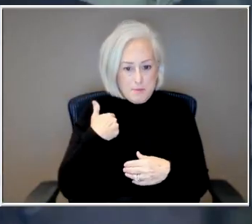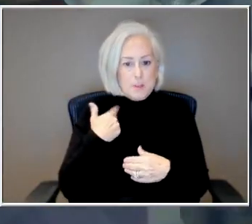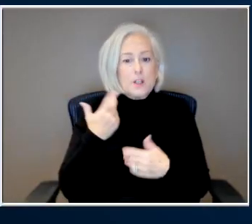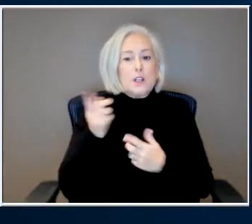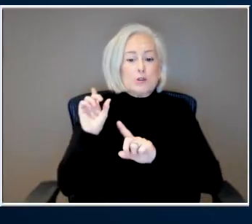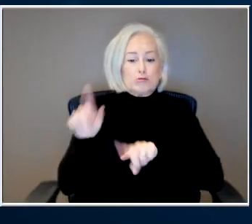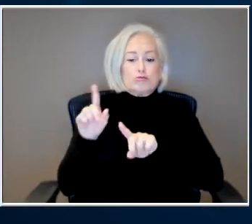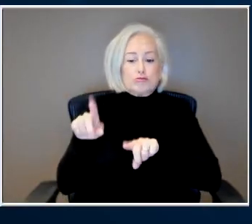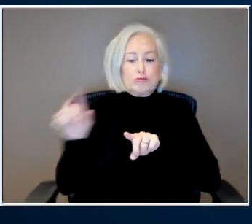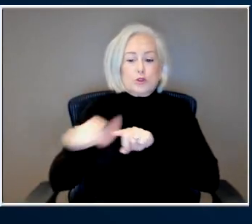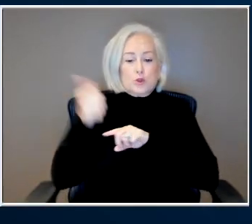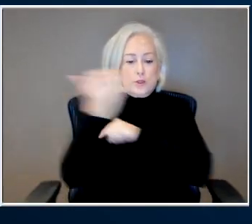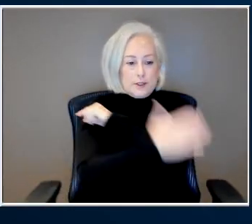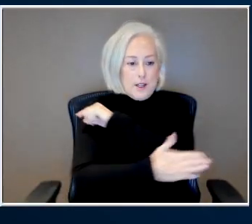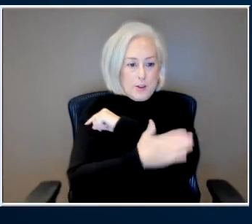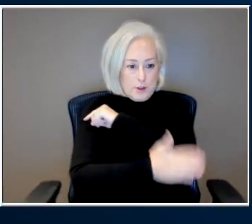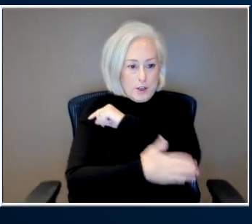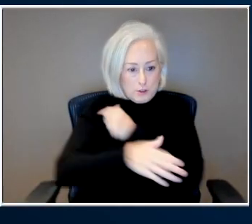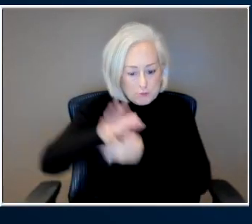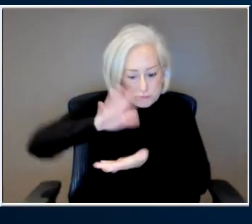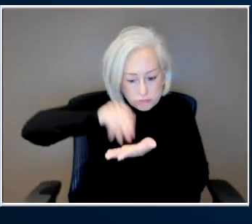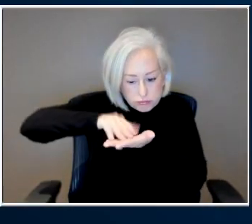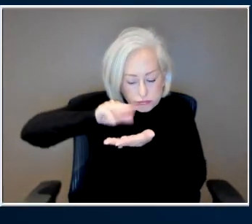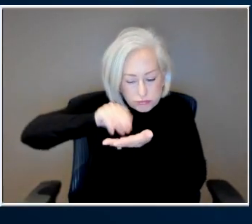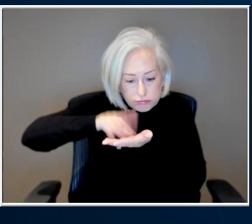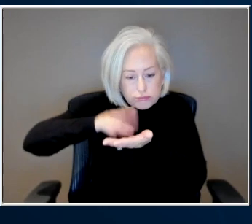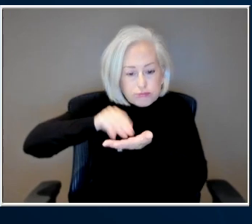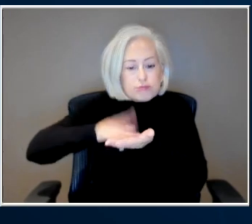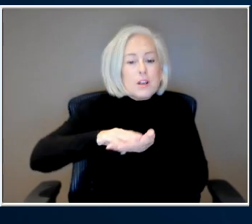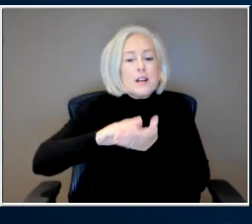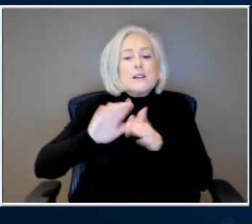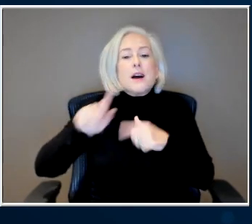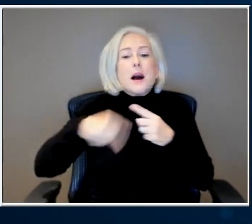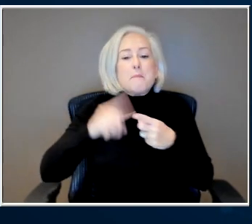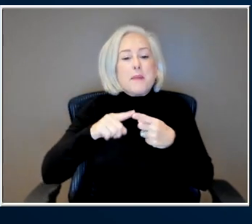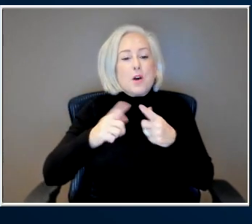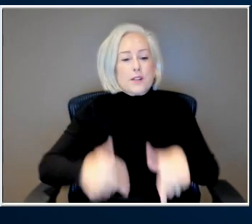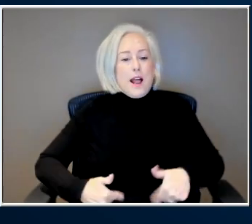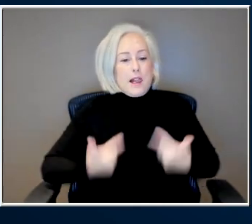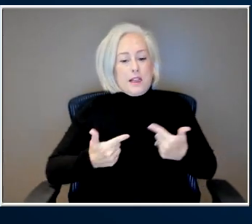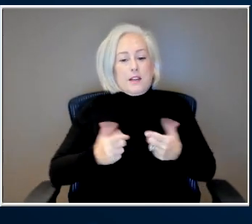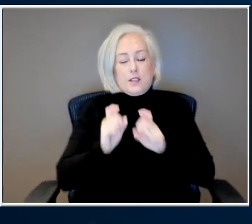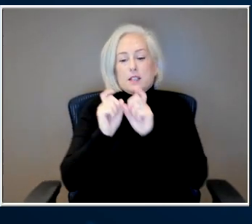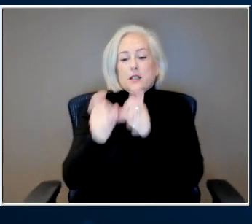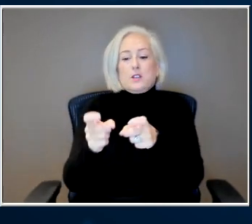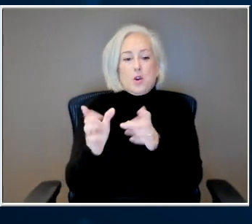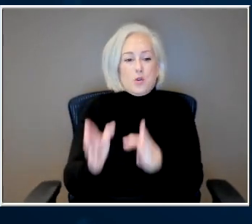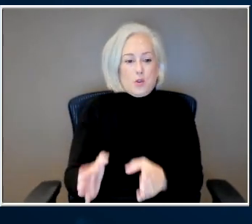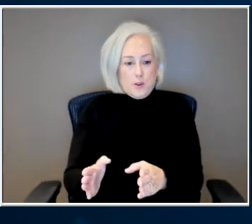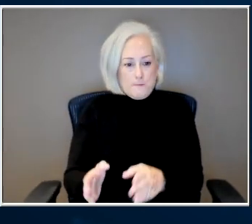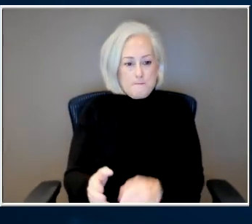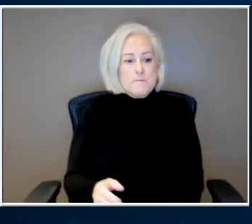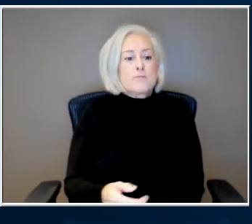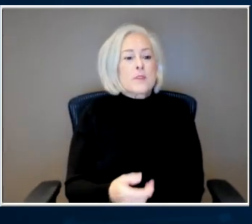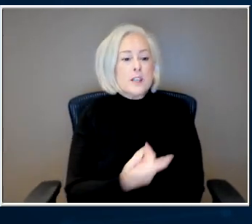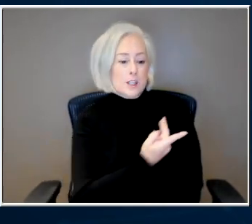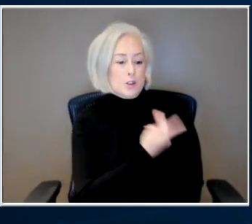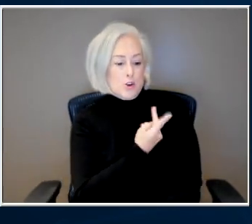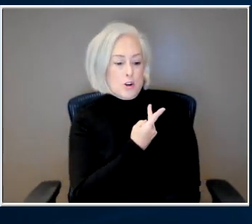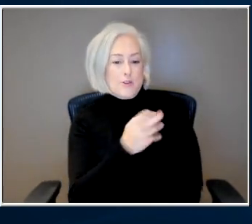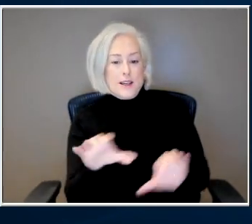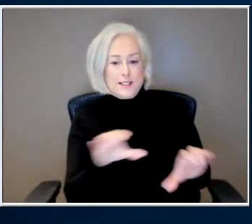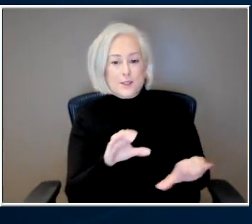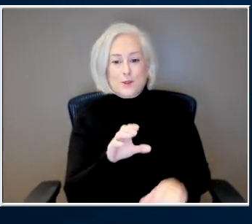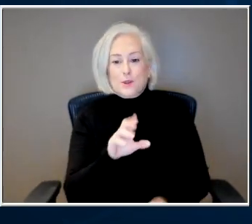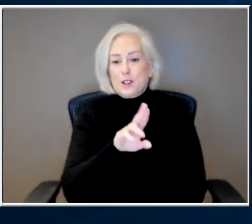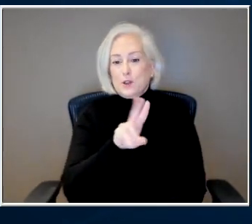country where they do a ton of living donors, and so that's how we gained the knowledge. Sean and I did it back in UVA, but we had done it so long ago we needed to have